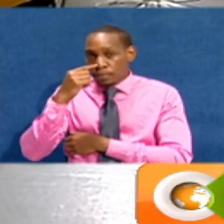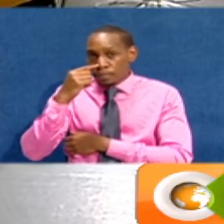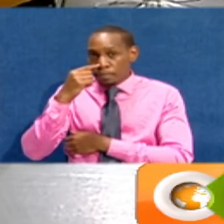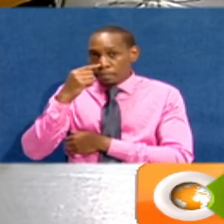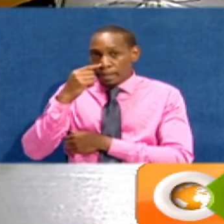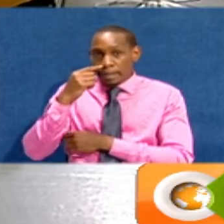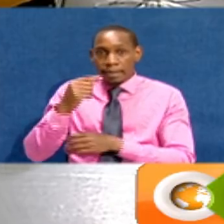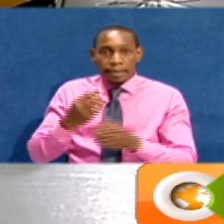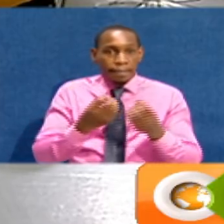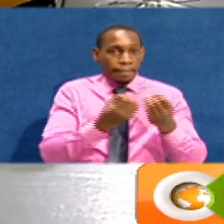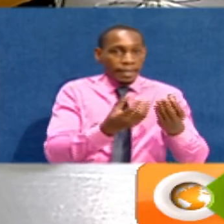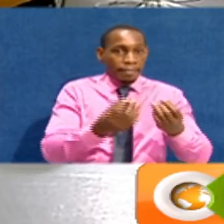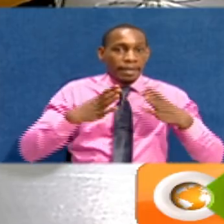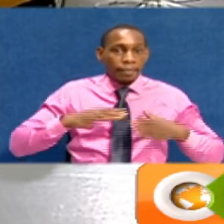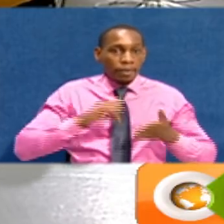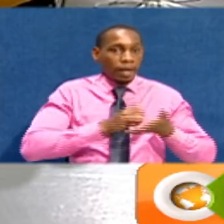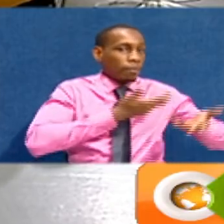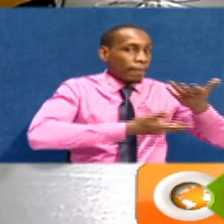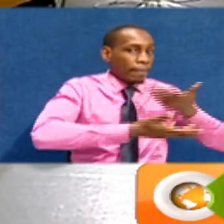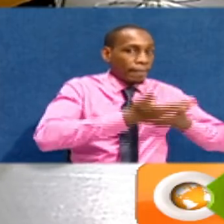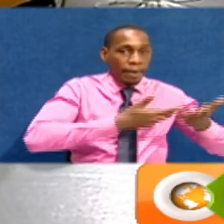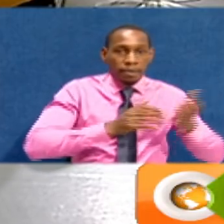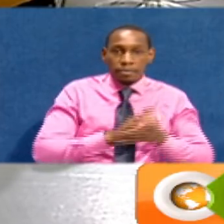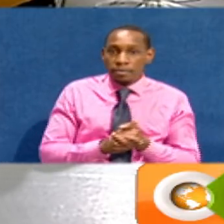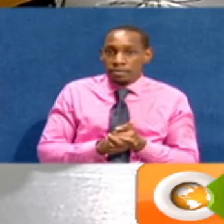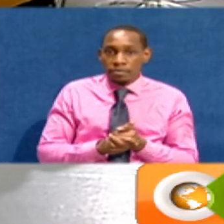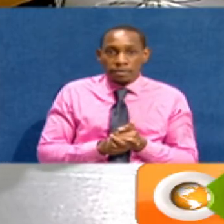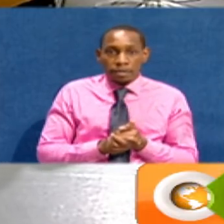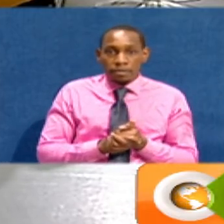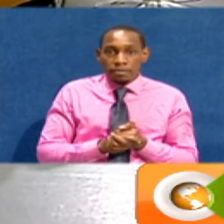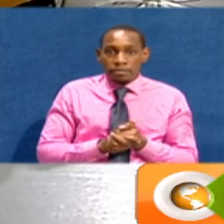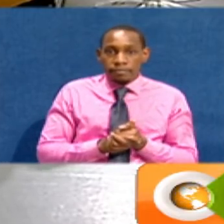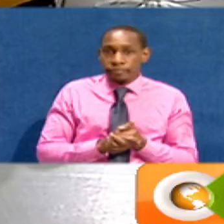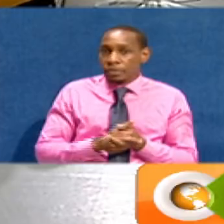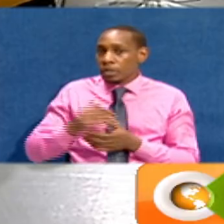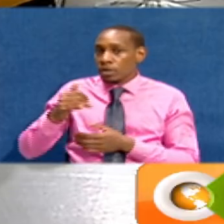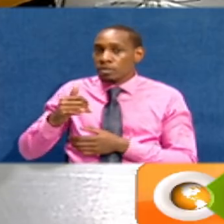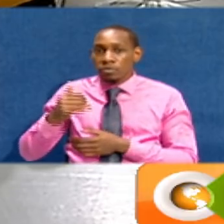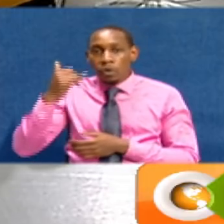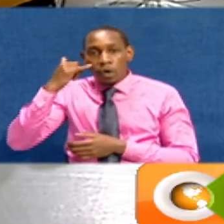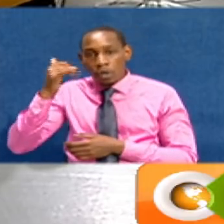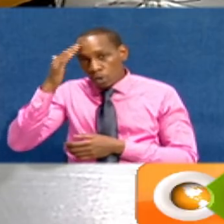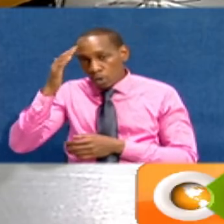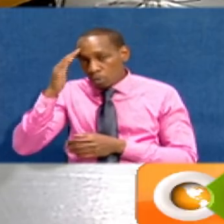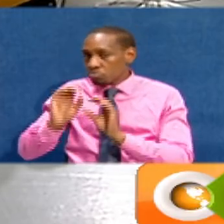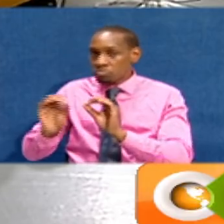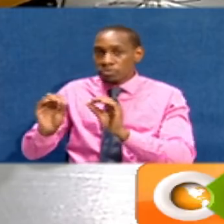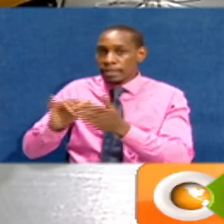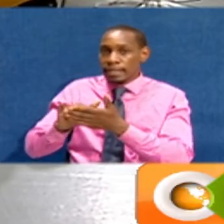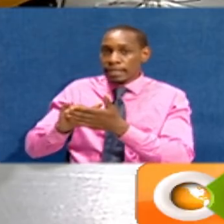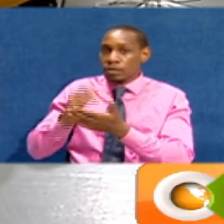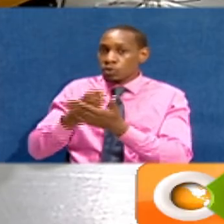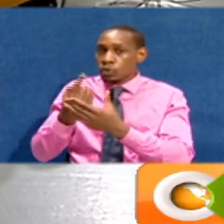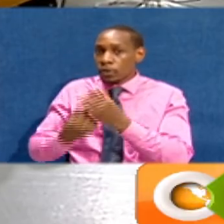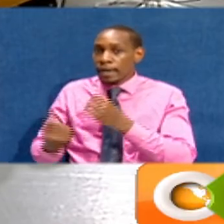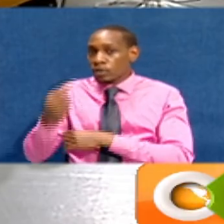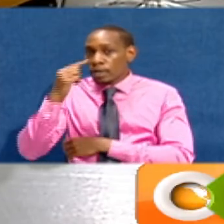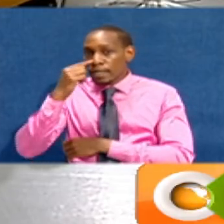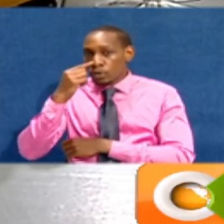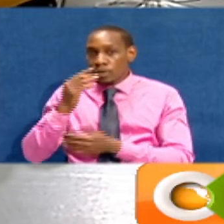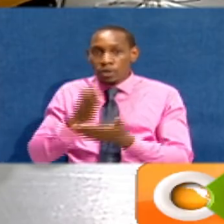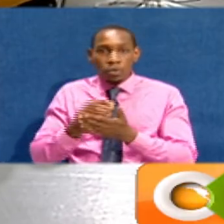and all that, most of the people you talk to, there's no one who even gives them a call to find out if they are really isolating